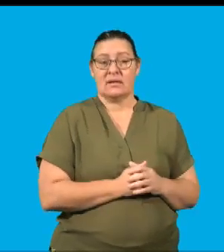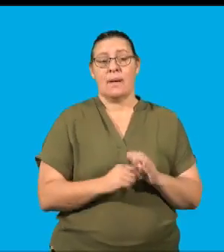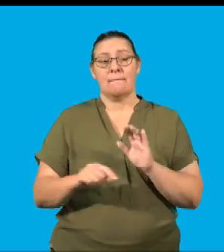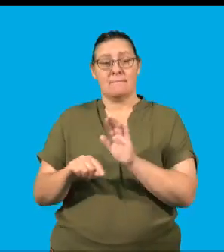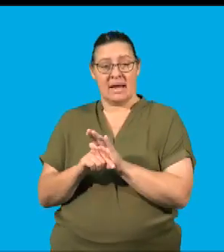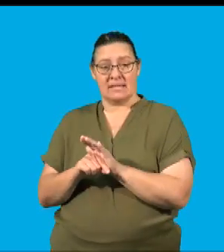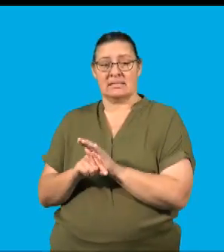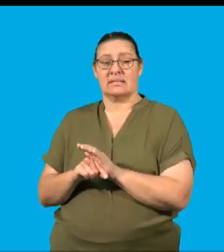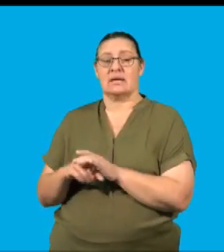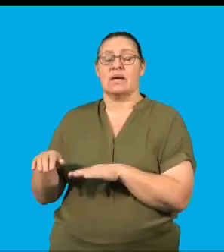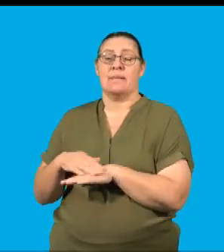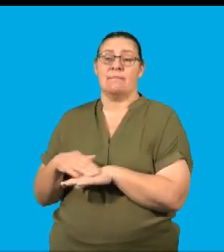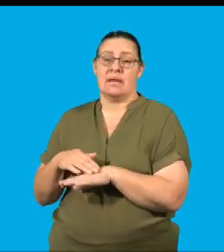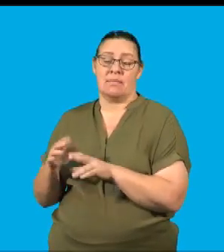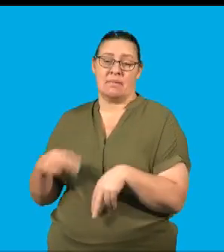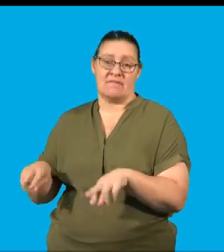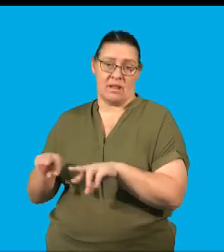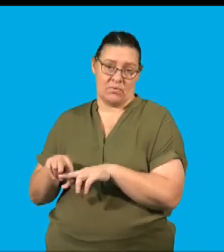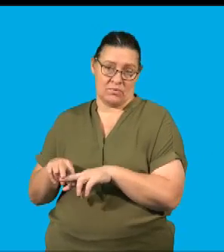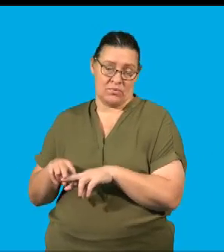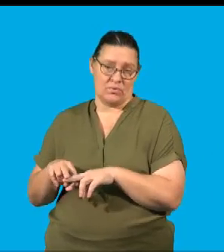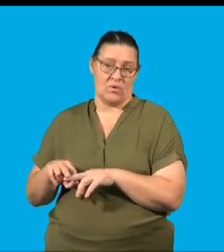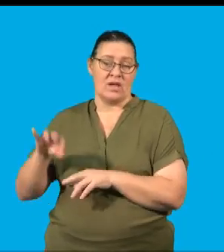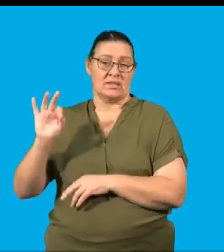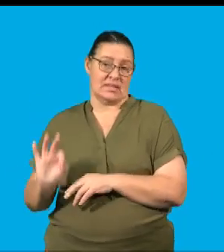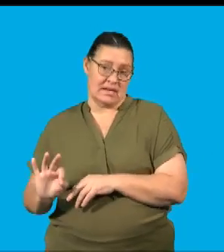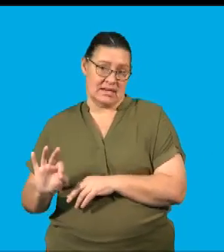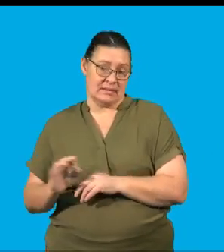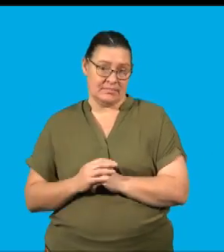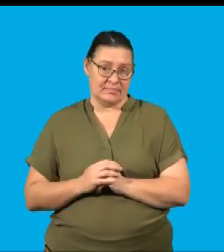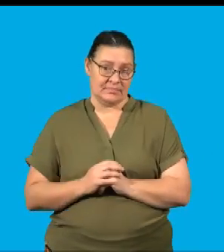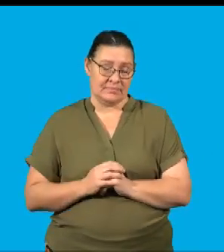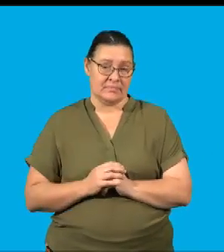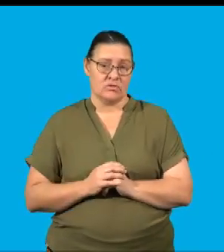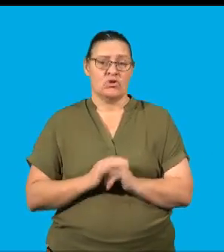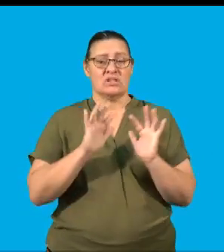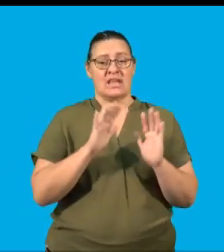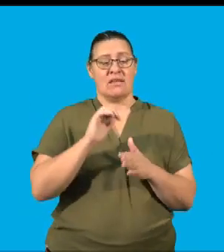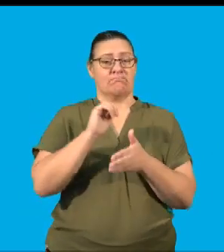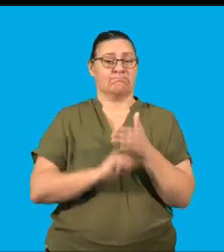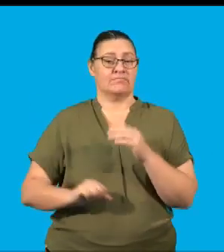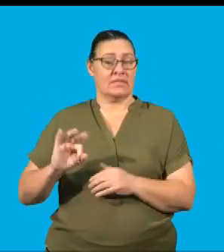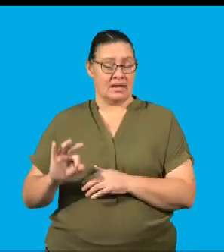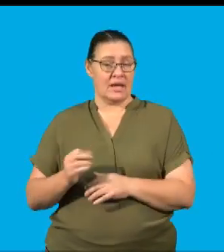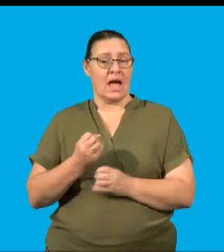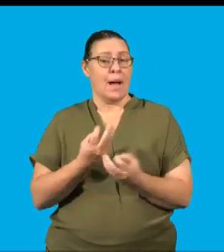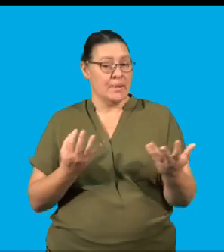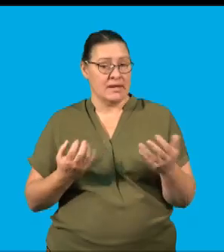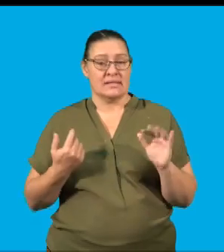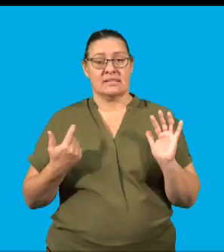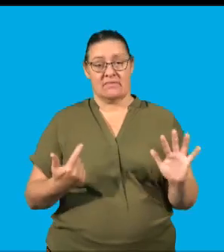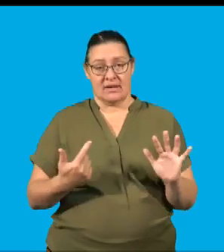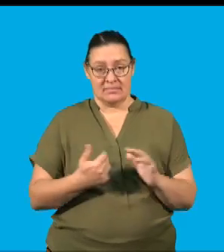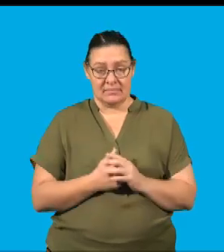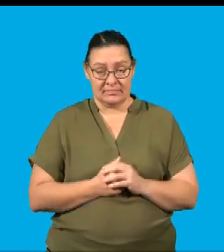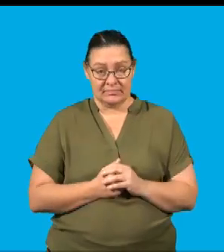minus the minimum value. And as you can see, it is 10 minus 3, which is equals to 7. This